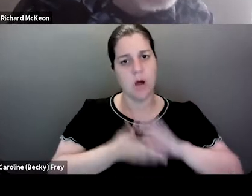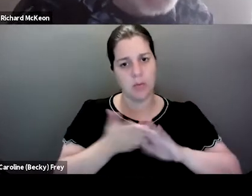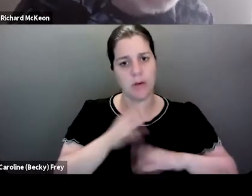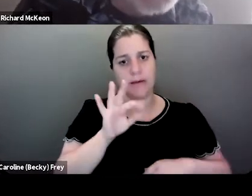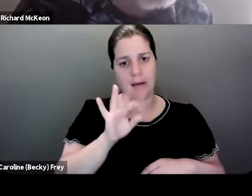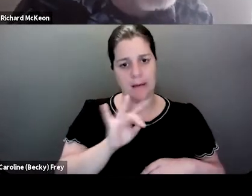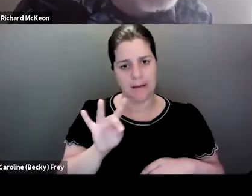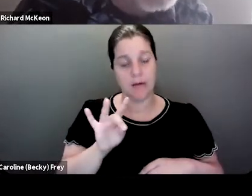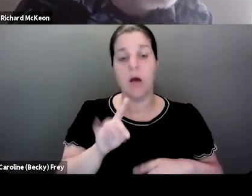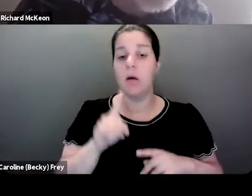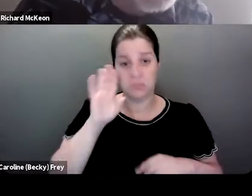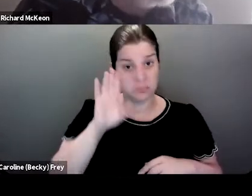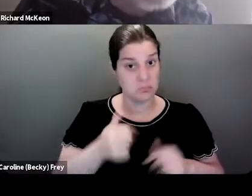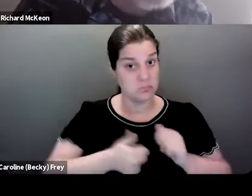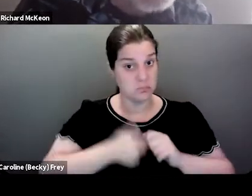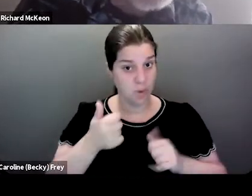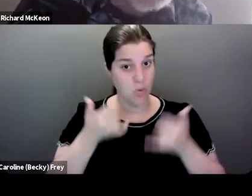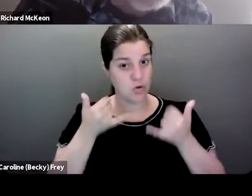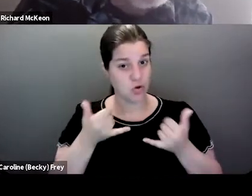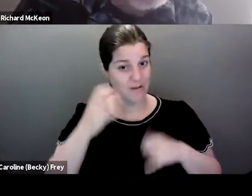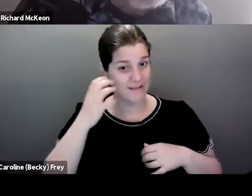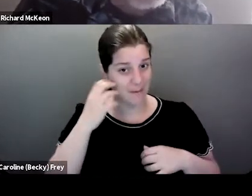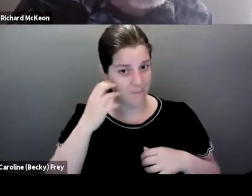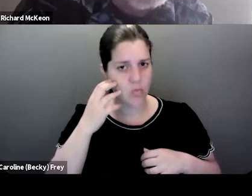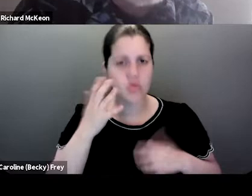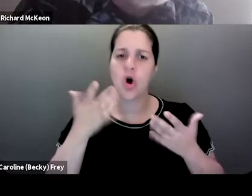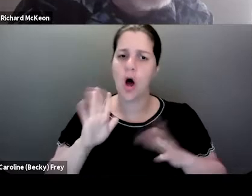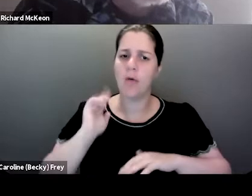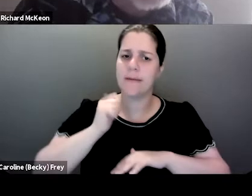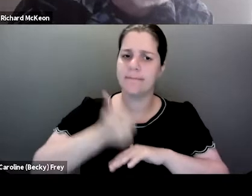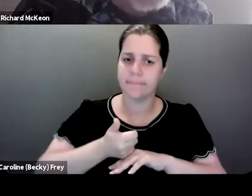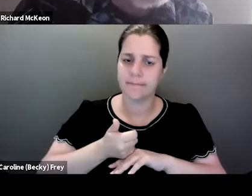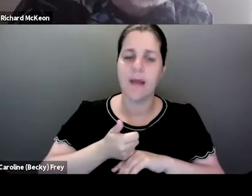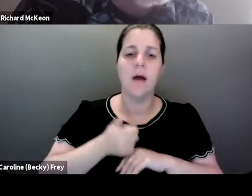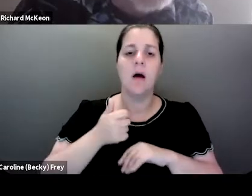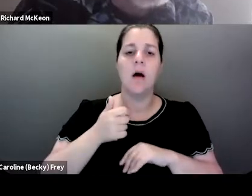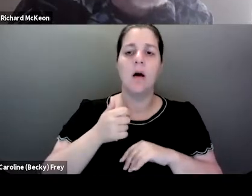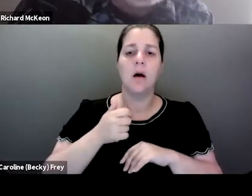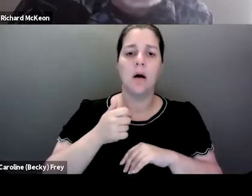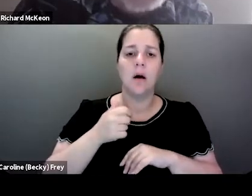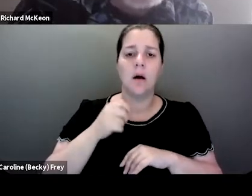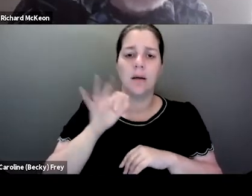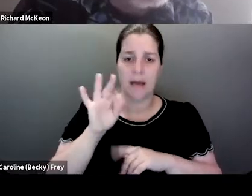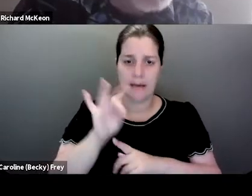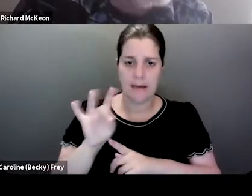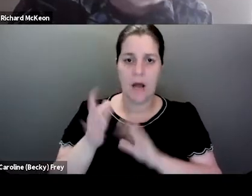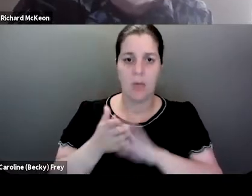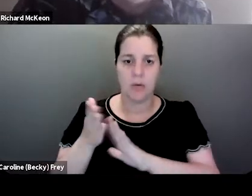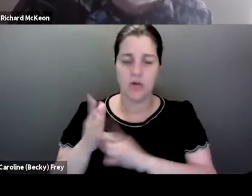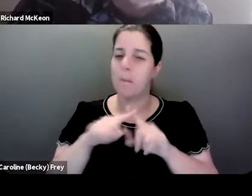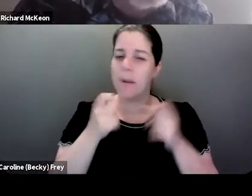phones currently do have made 988 operational, but most landlines have not. So if you're like me and you